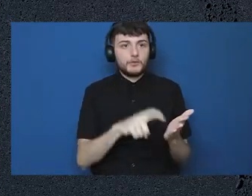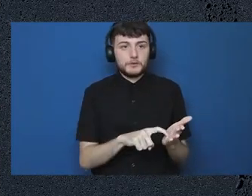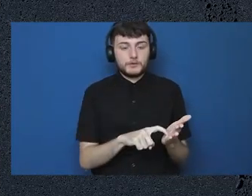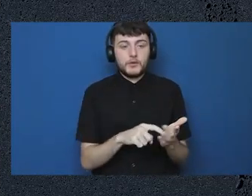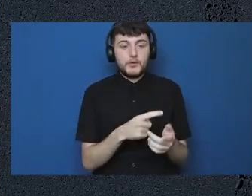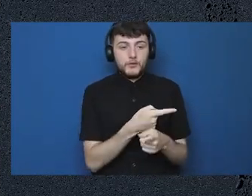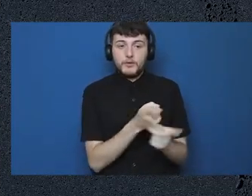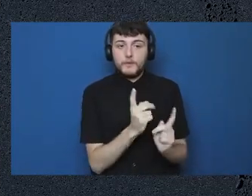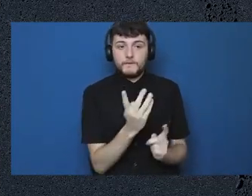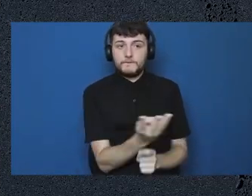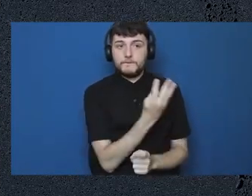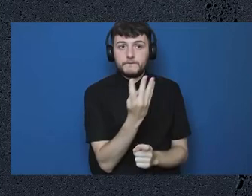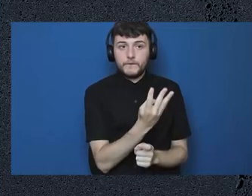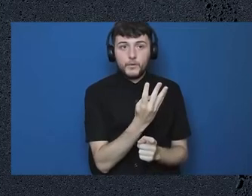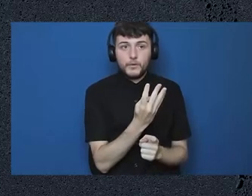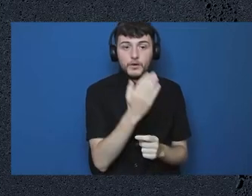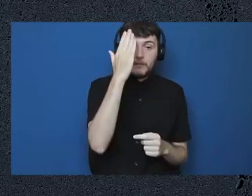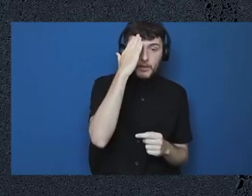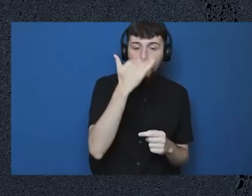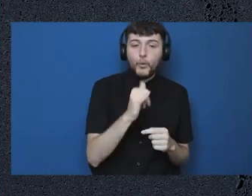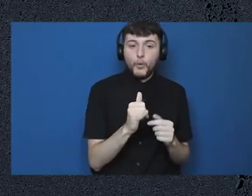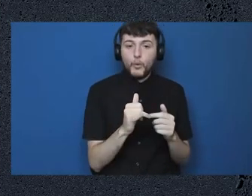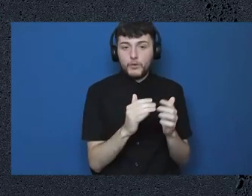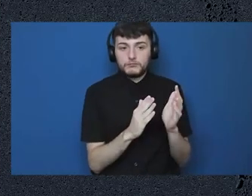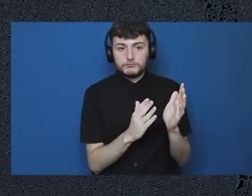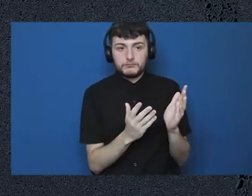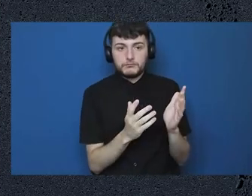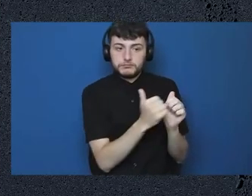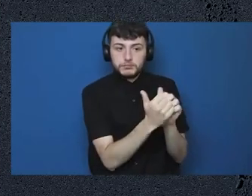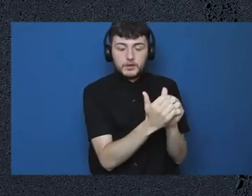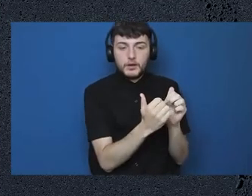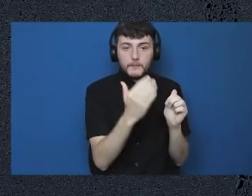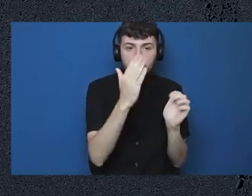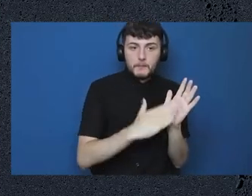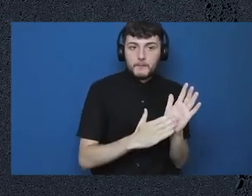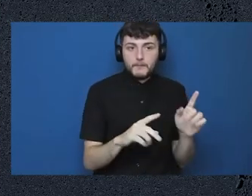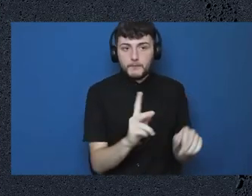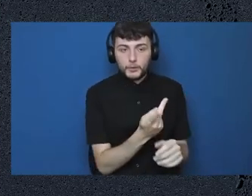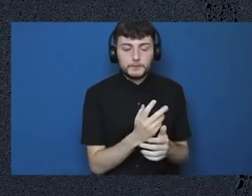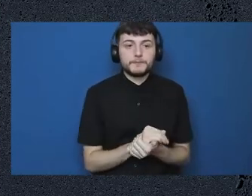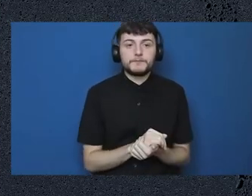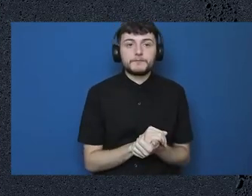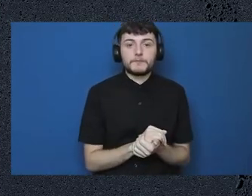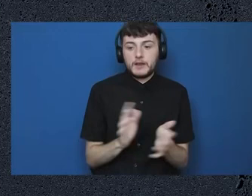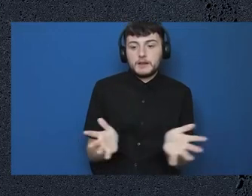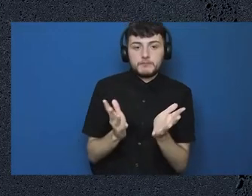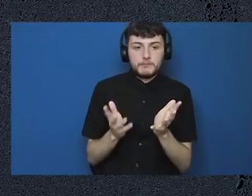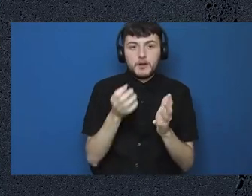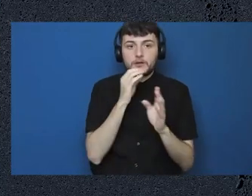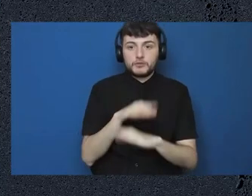one way or another, either mothers or co-parents as well. So they're inspiring the next generation, both at home but also in the wider